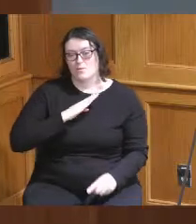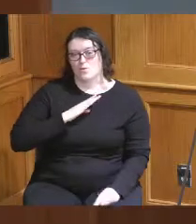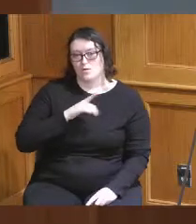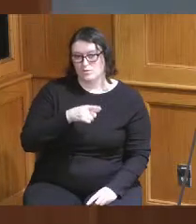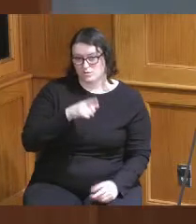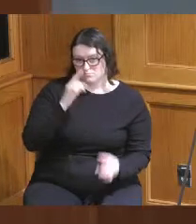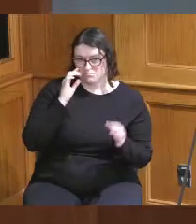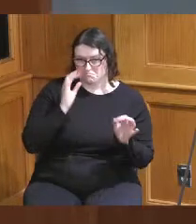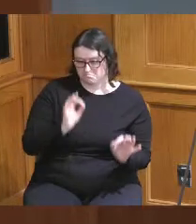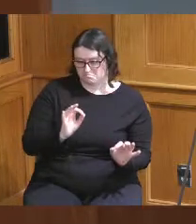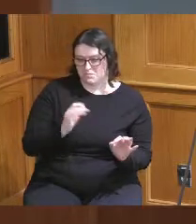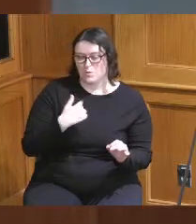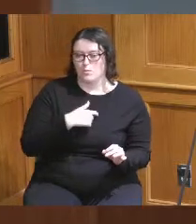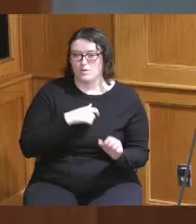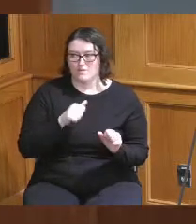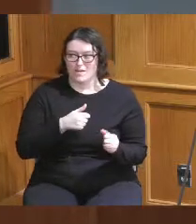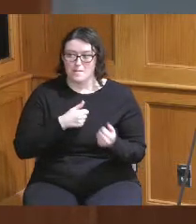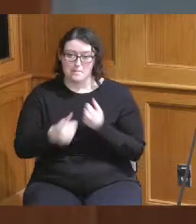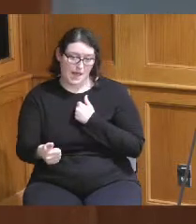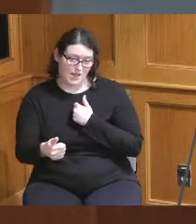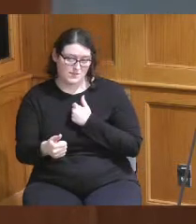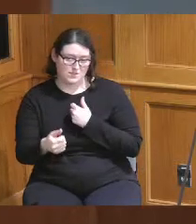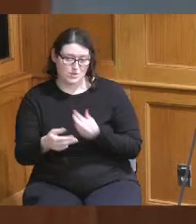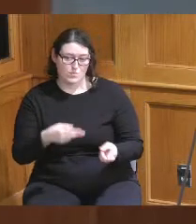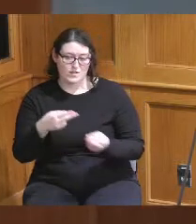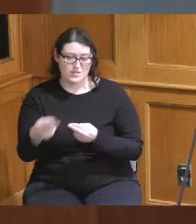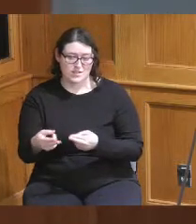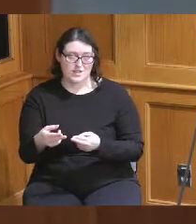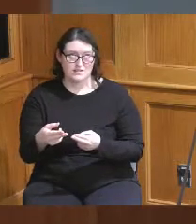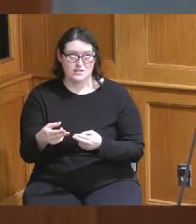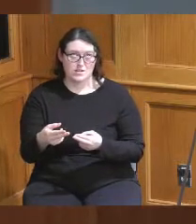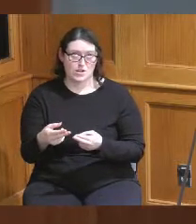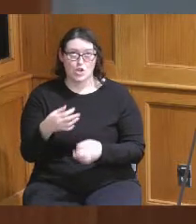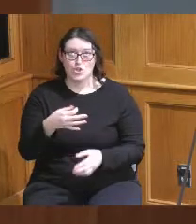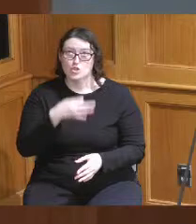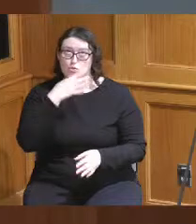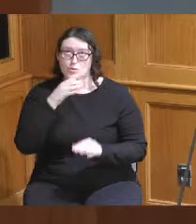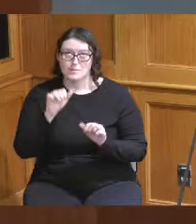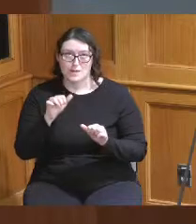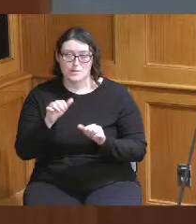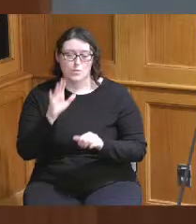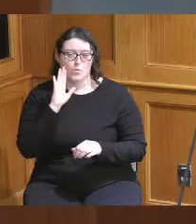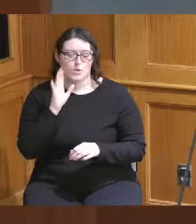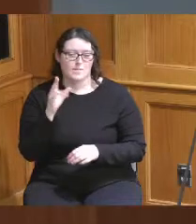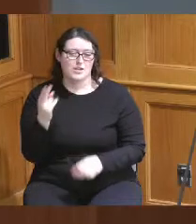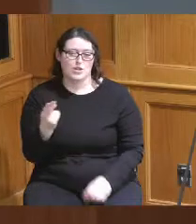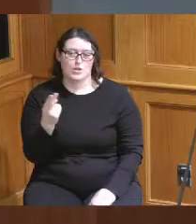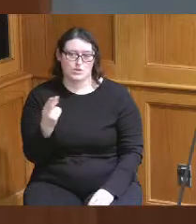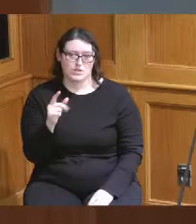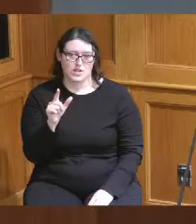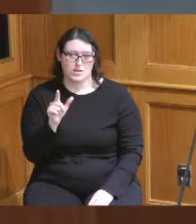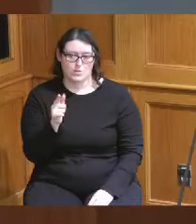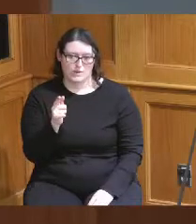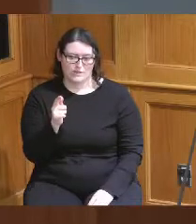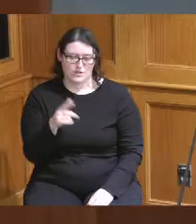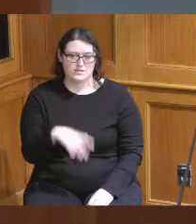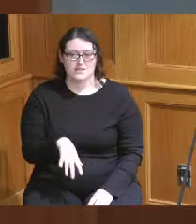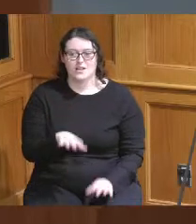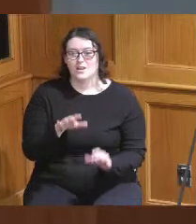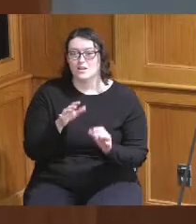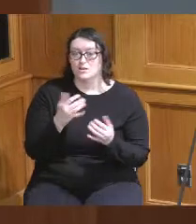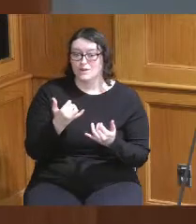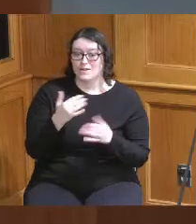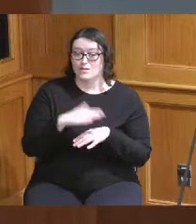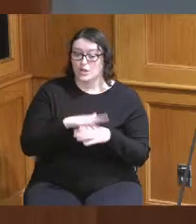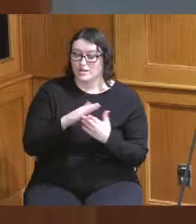could pass a resolution as early as Thursday, the 21st. It's currently on the agenda, but it can also be amended,